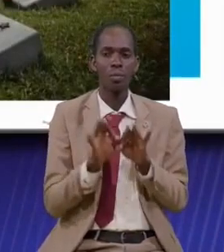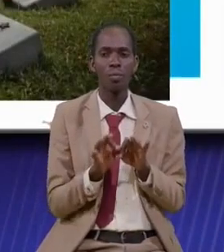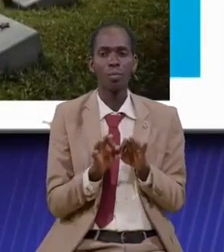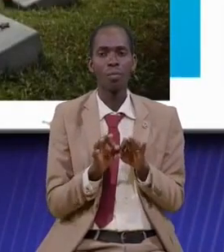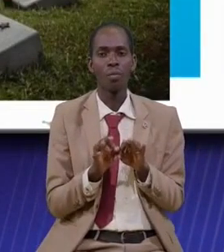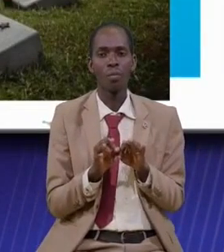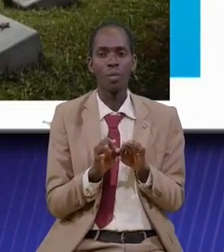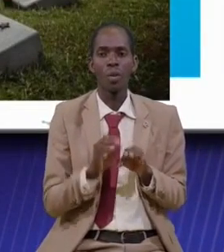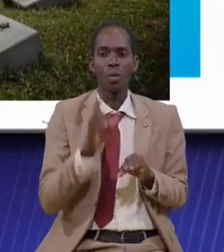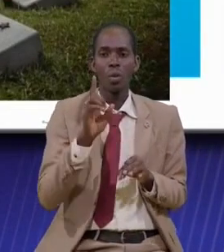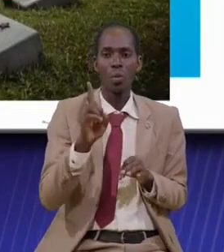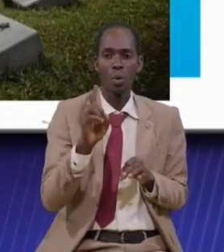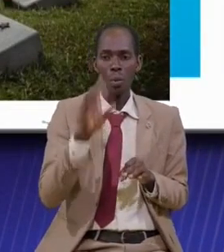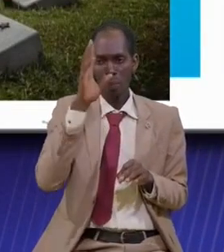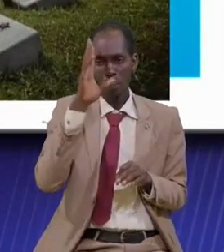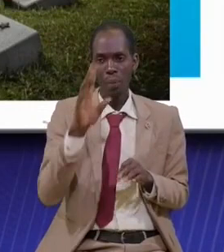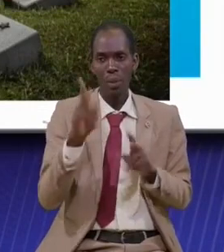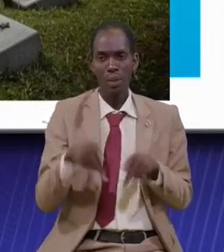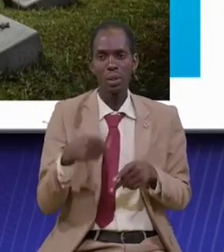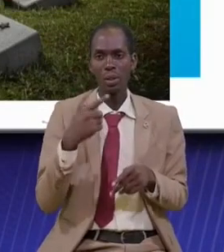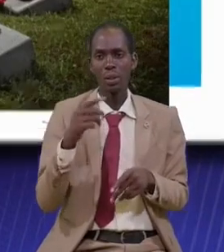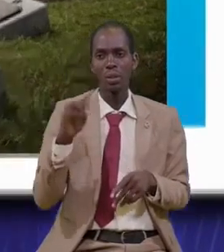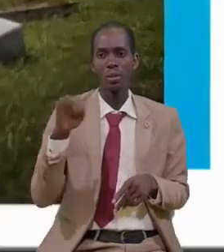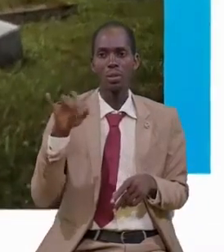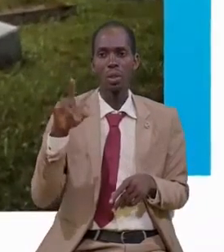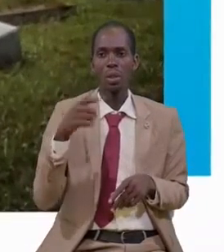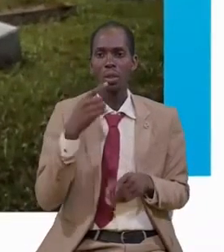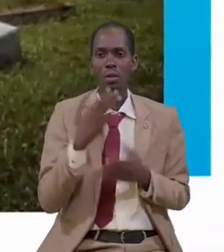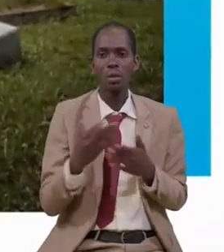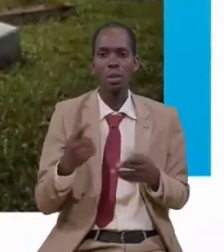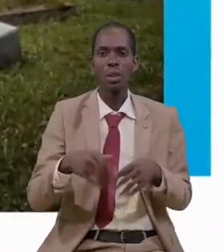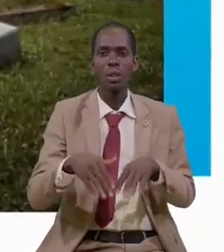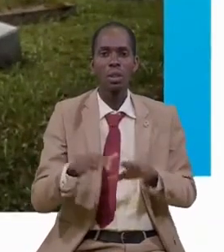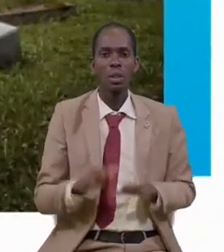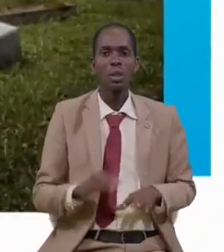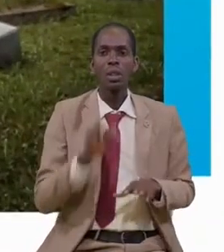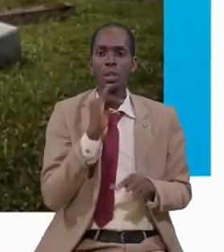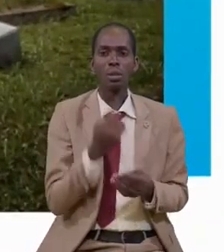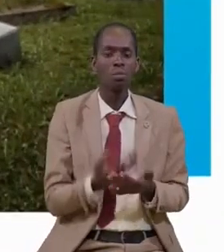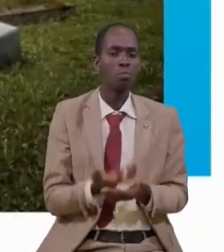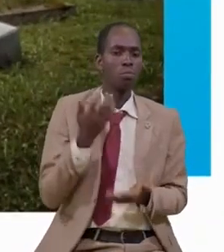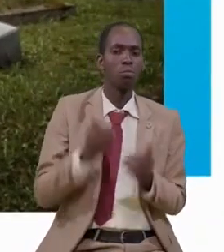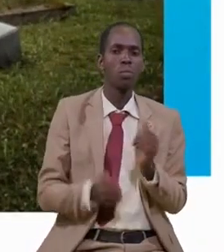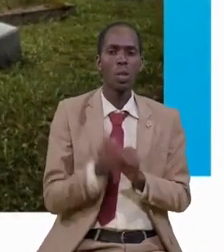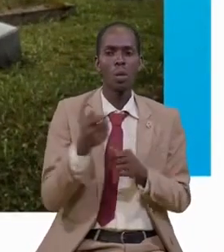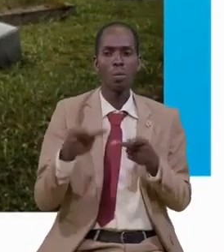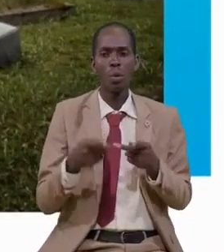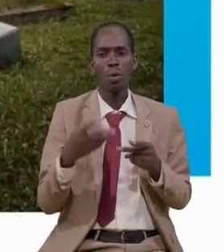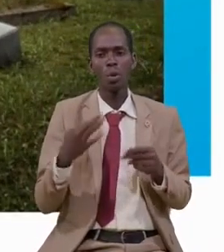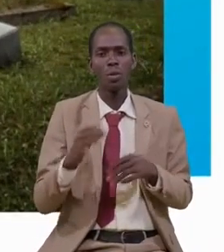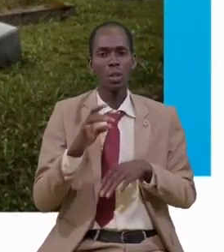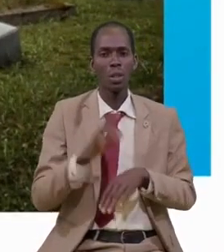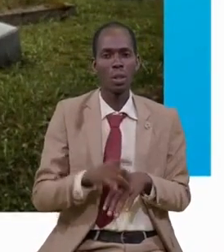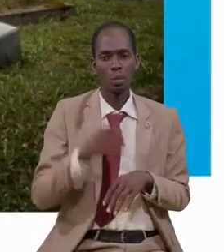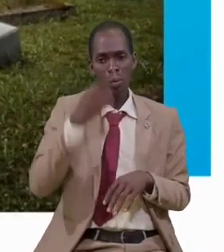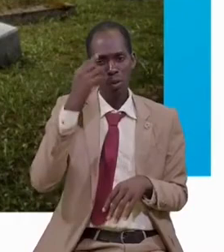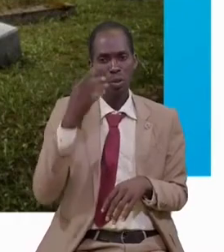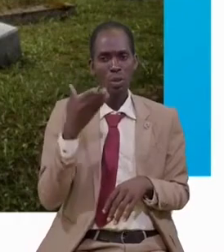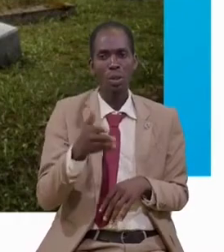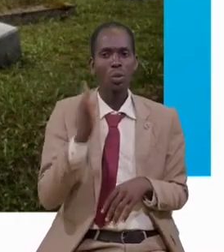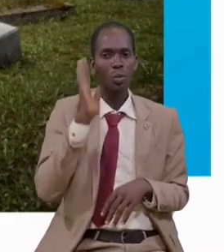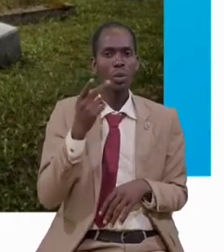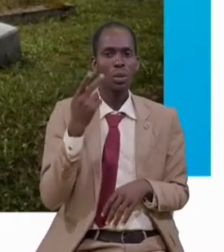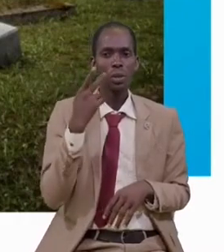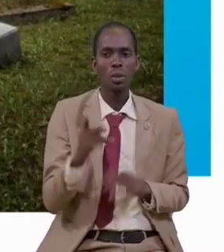something. He said, the graveyard is the richest place on the surface of the earth, because there you will see books that were never